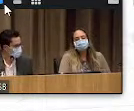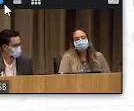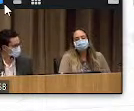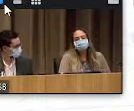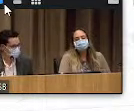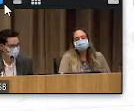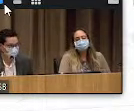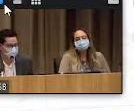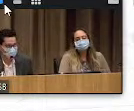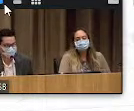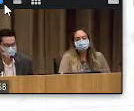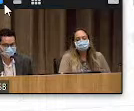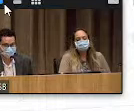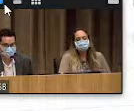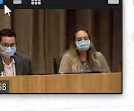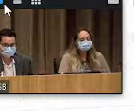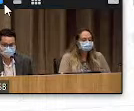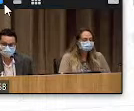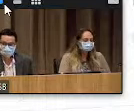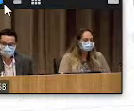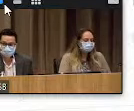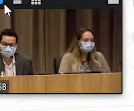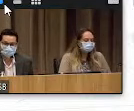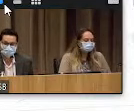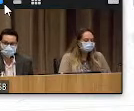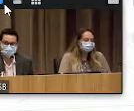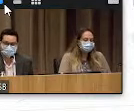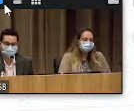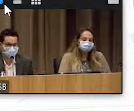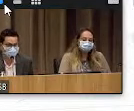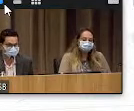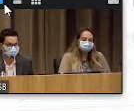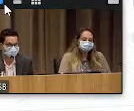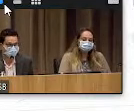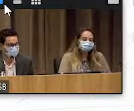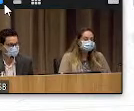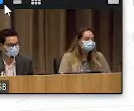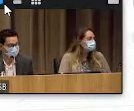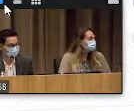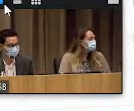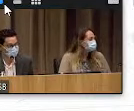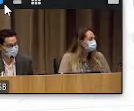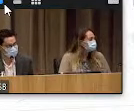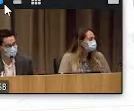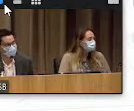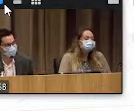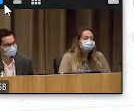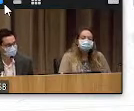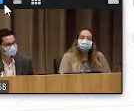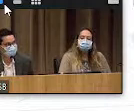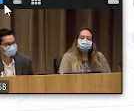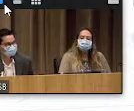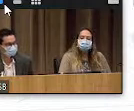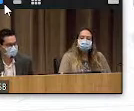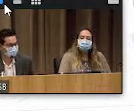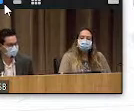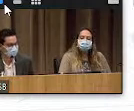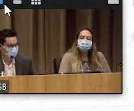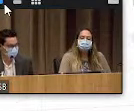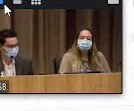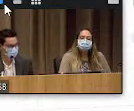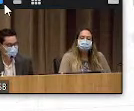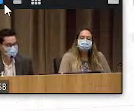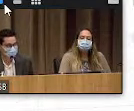that the hospital could, the same way, monitor daily and follow up every